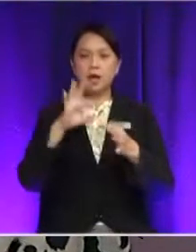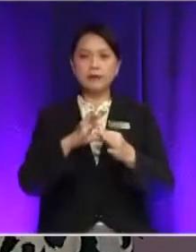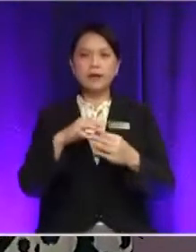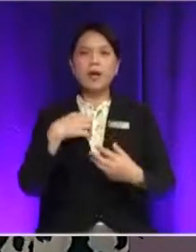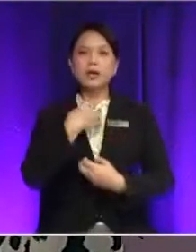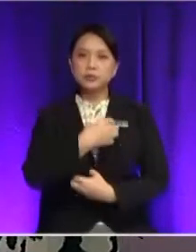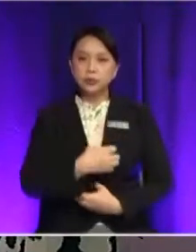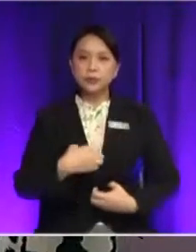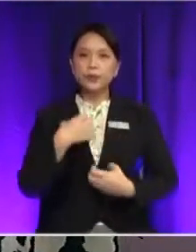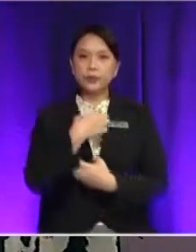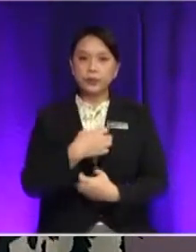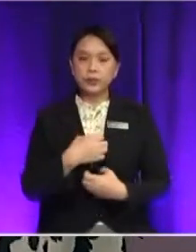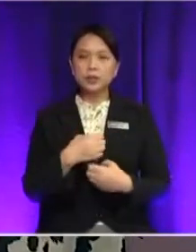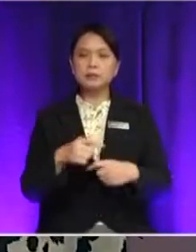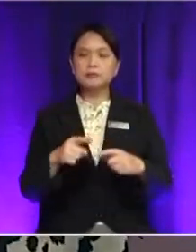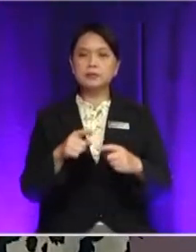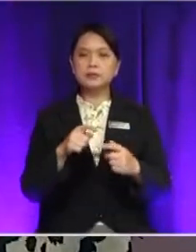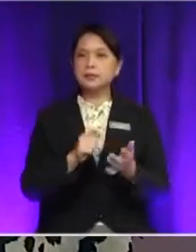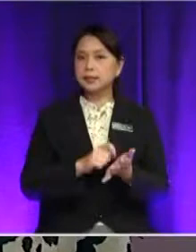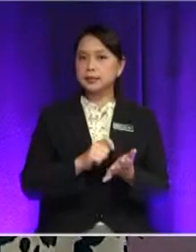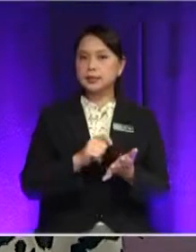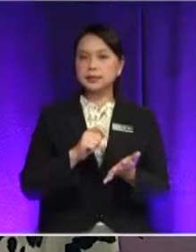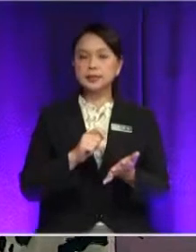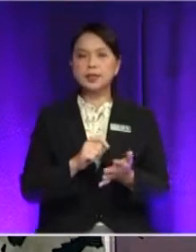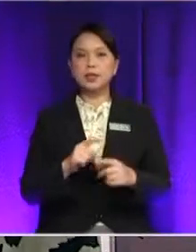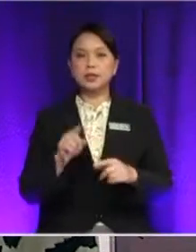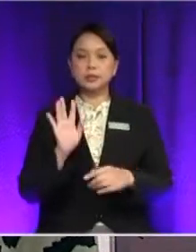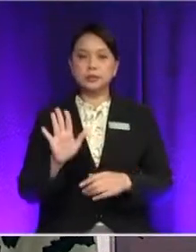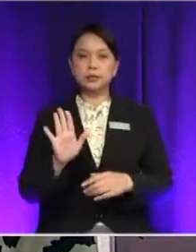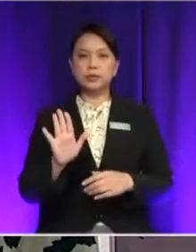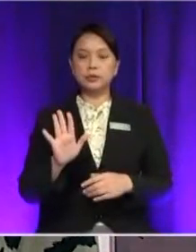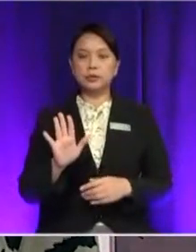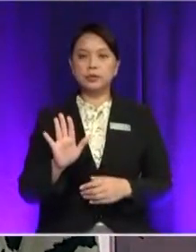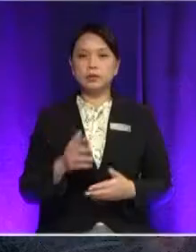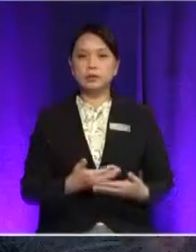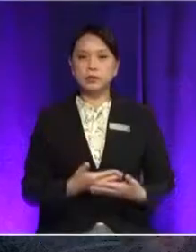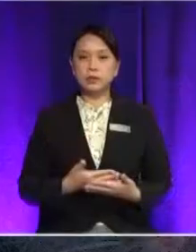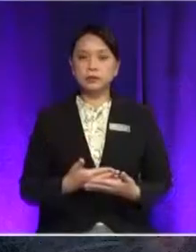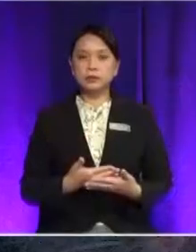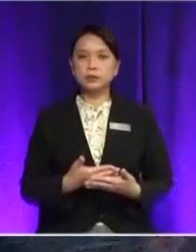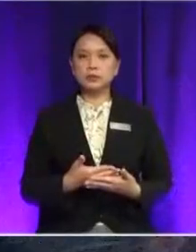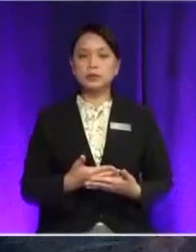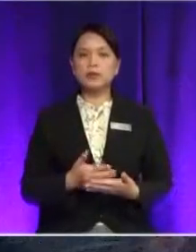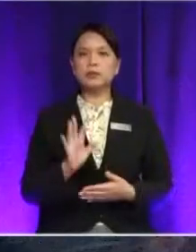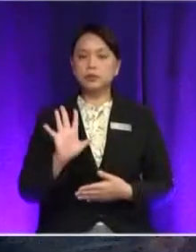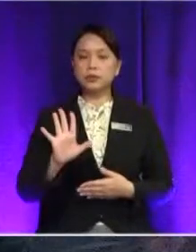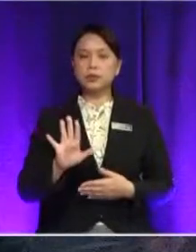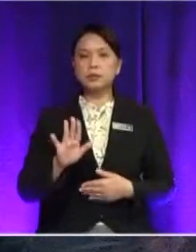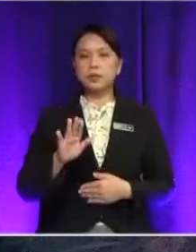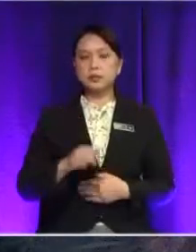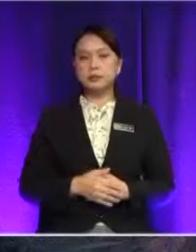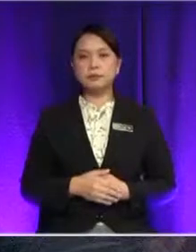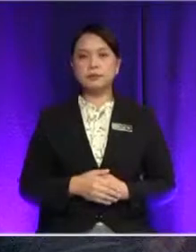scenes and suddenly your younger siblings or maybe your own child ask you to go out and bring them to the